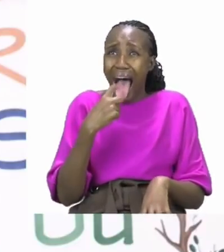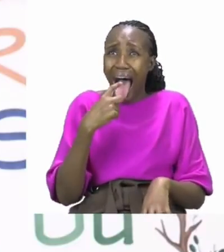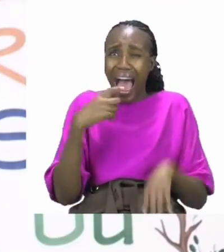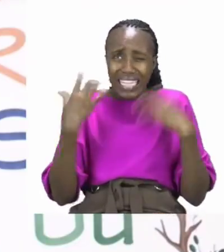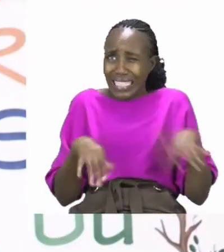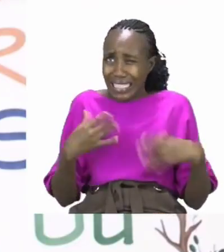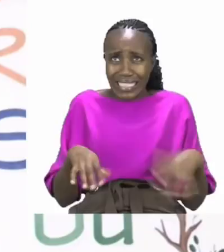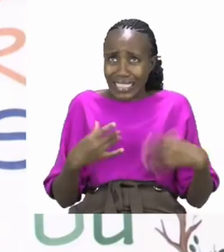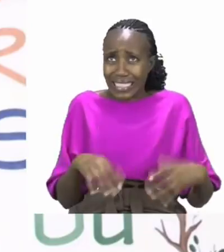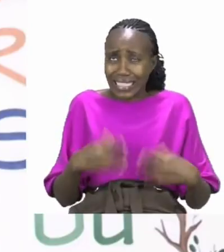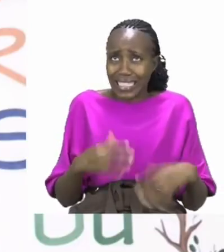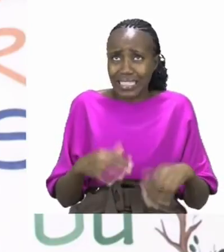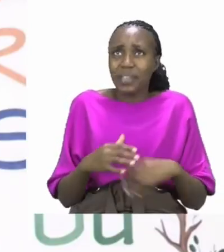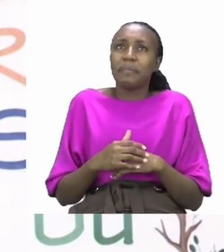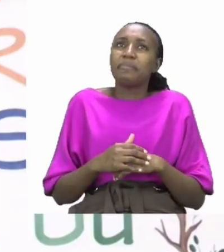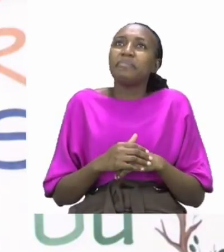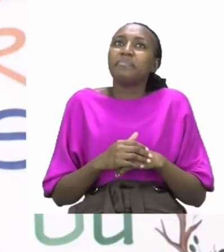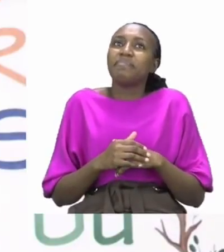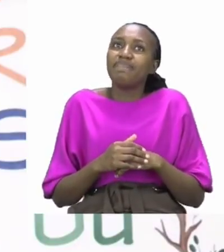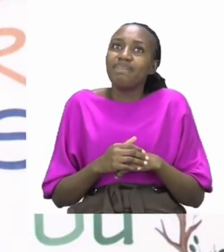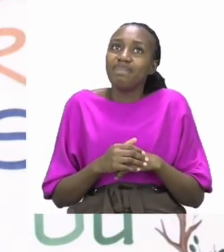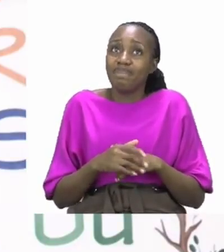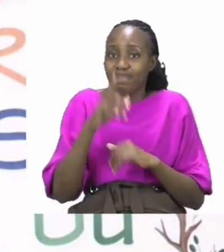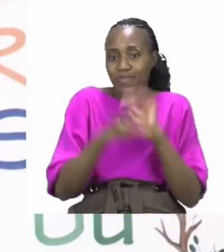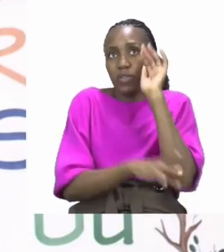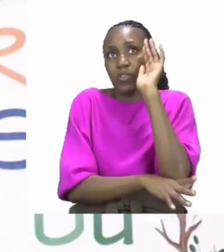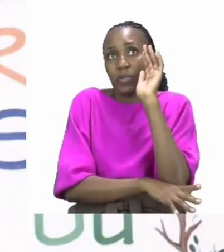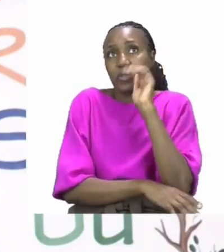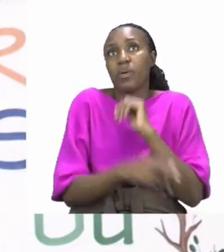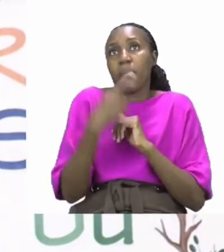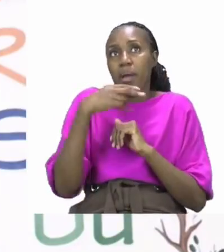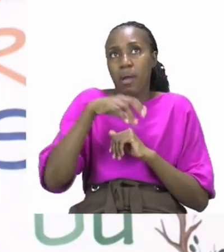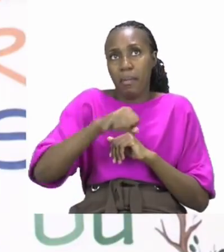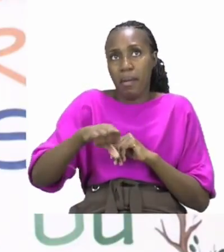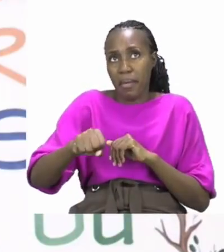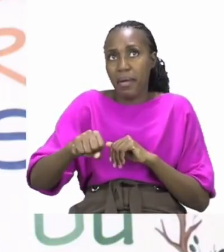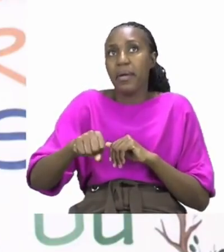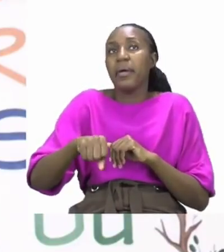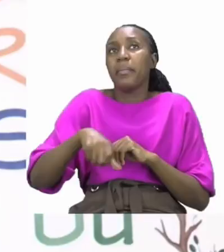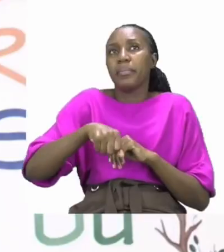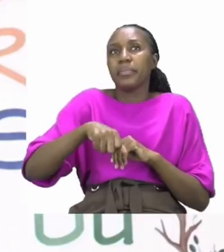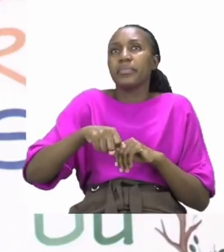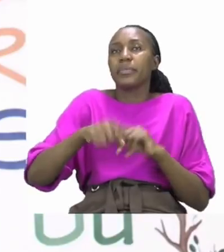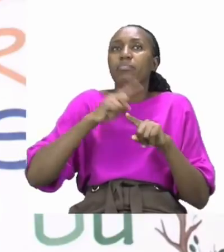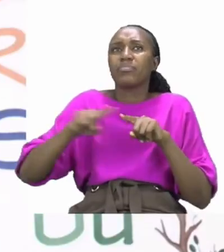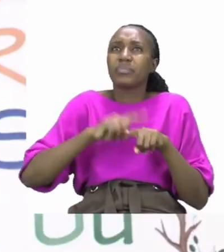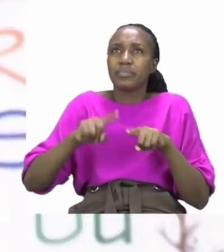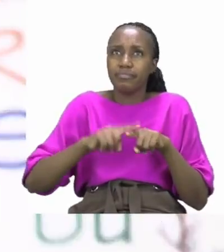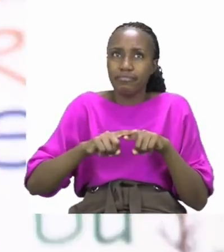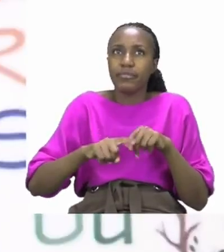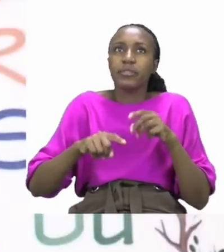very bad. So these are our vegetables. We have tomatoes, carrots,